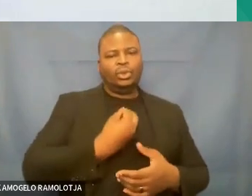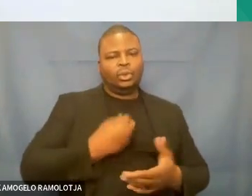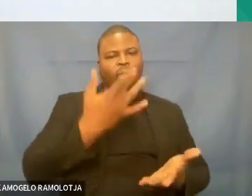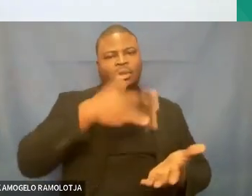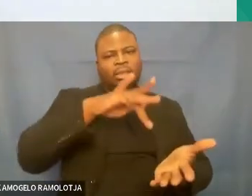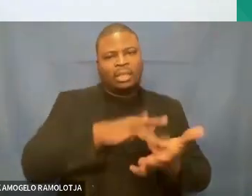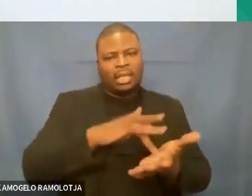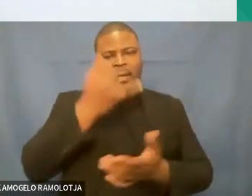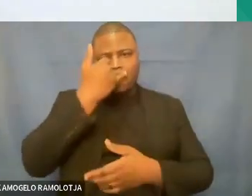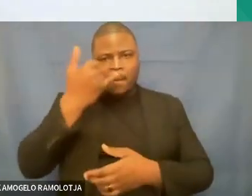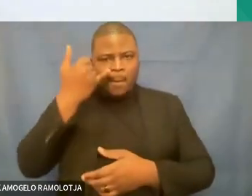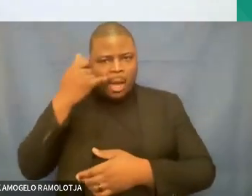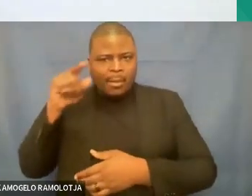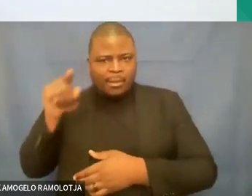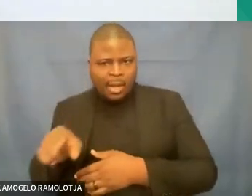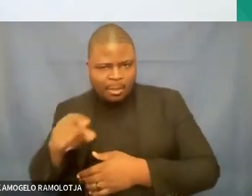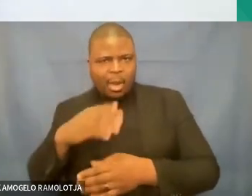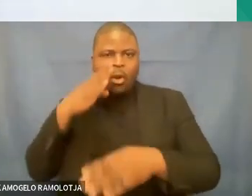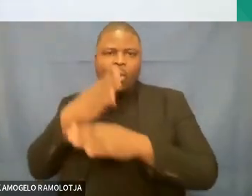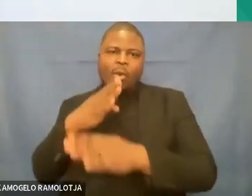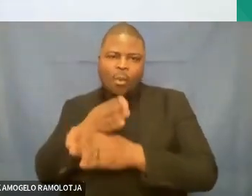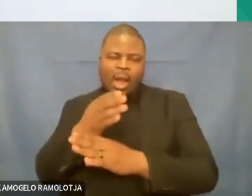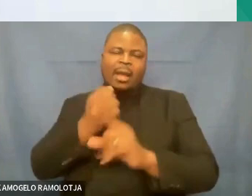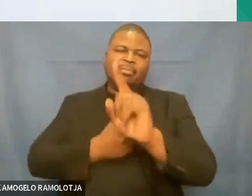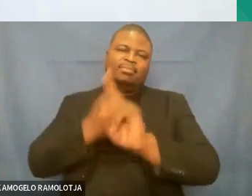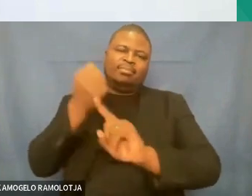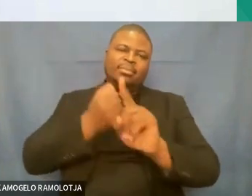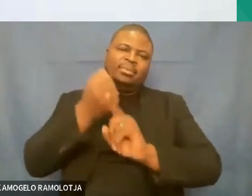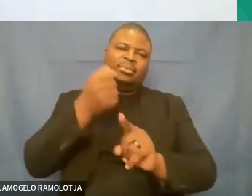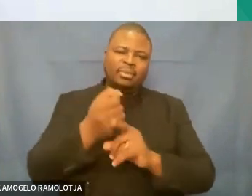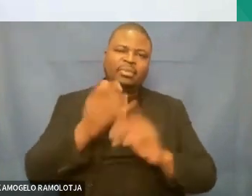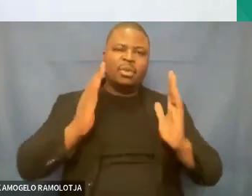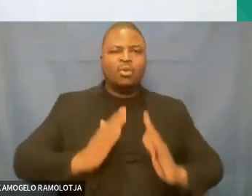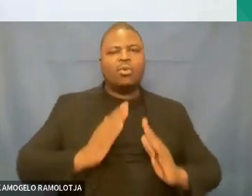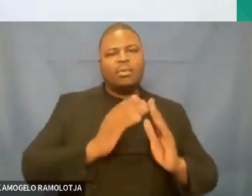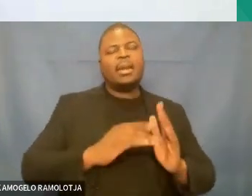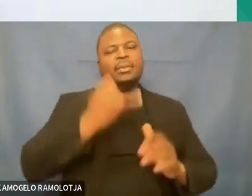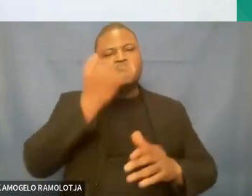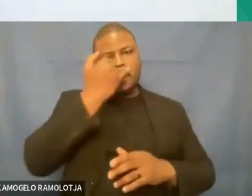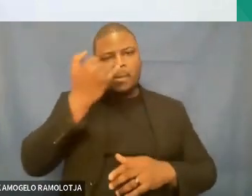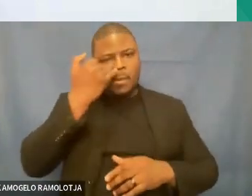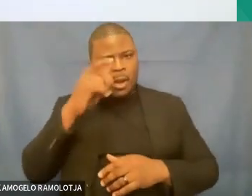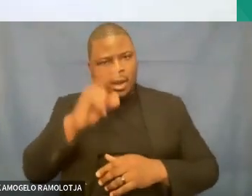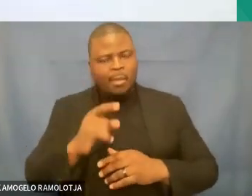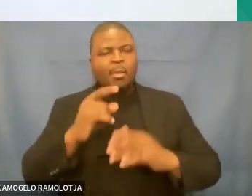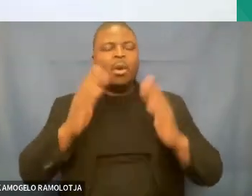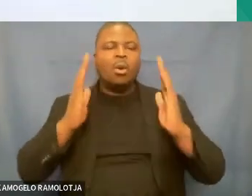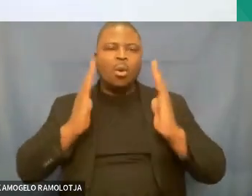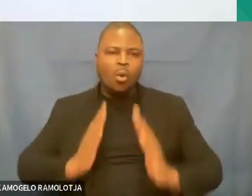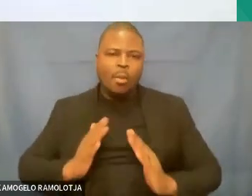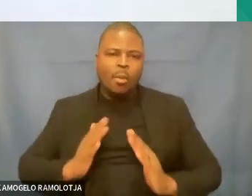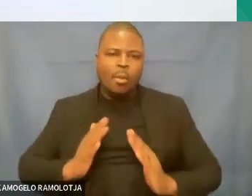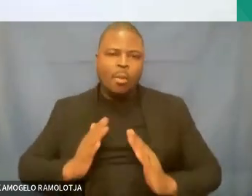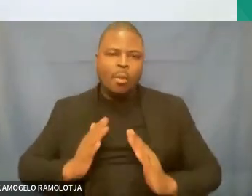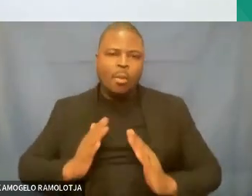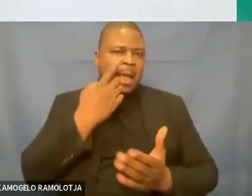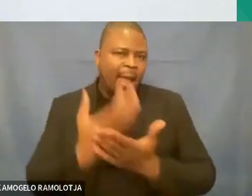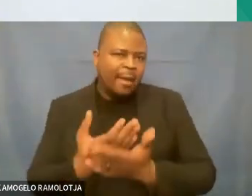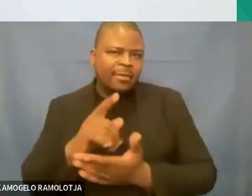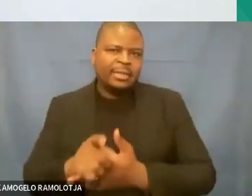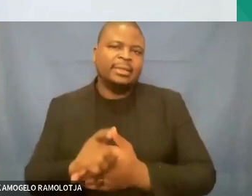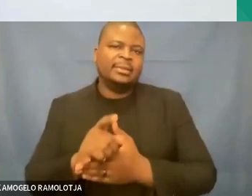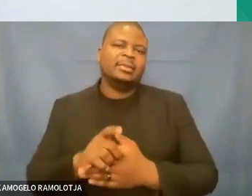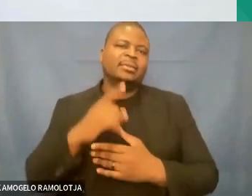reform. Her work champions harm reduction, human rights, evidence-based approaches, focusing on